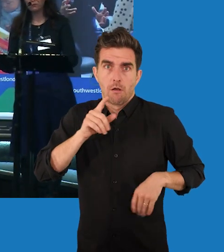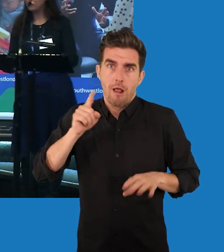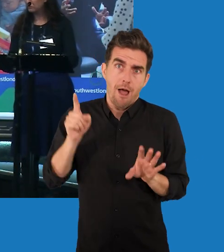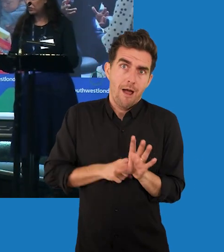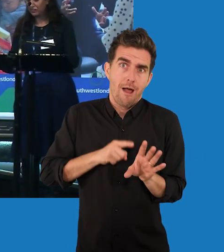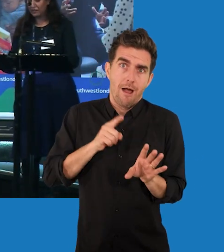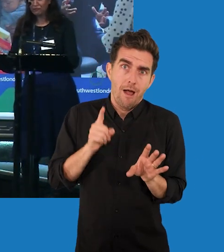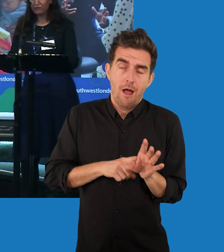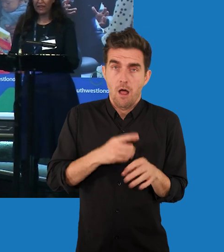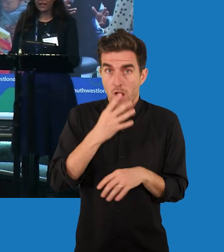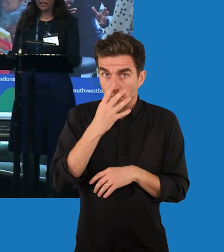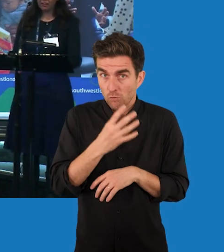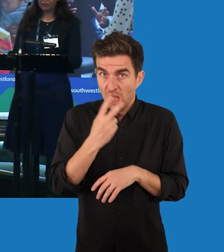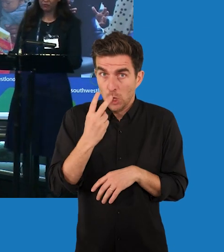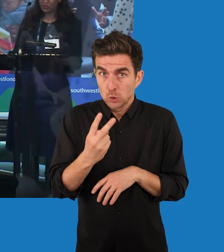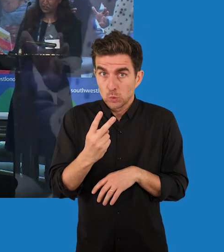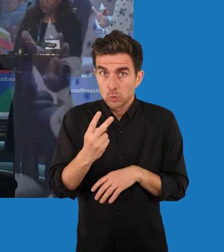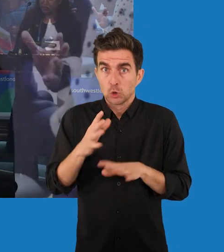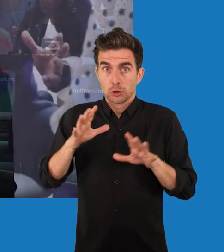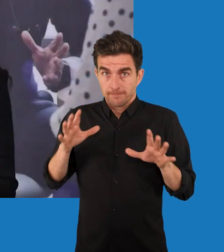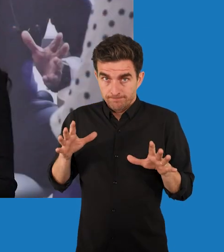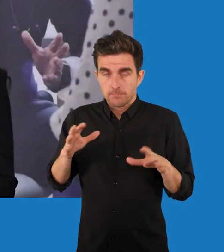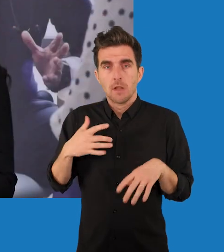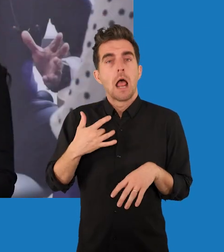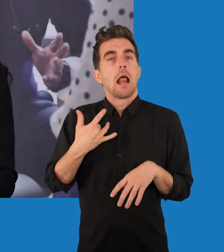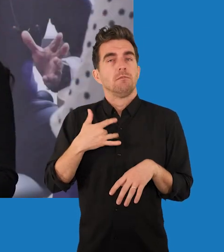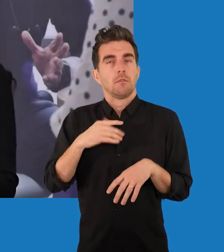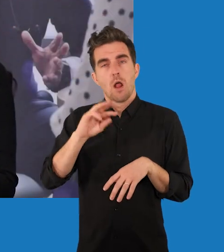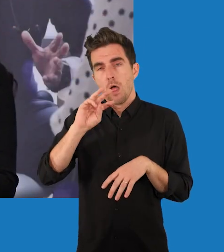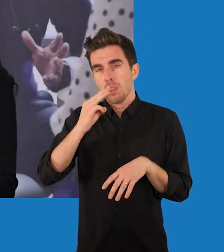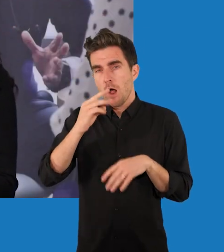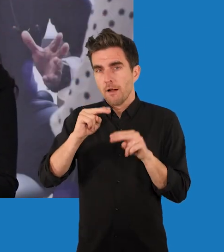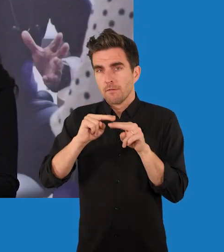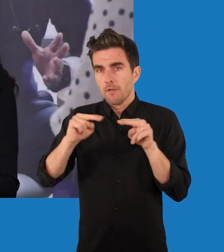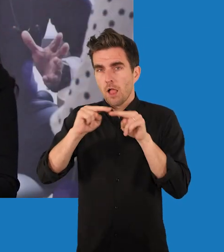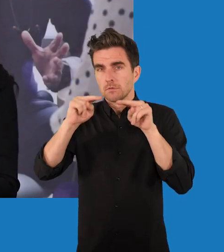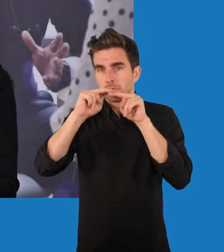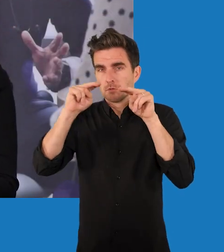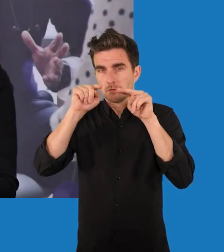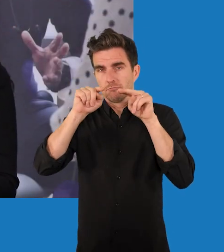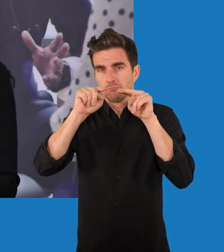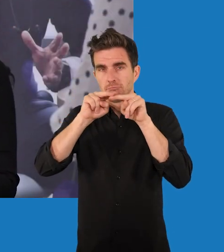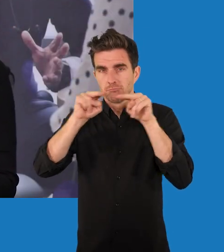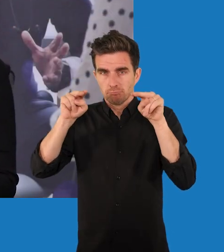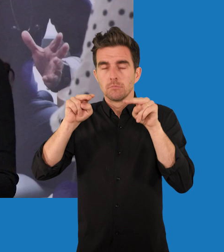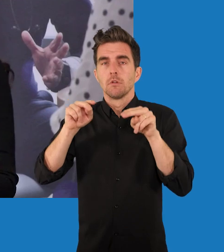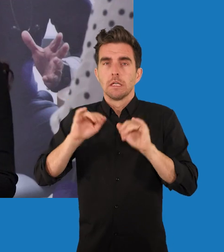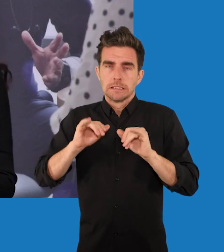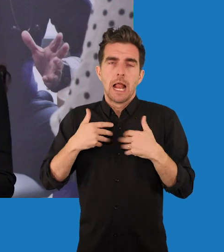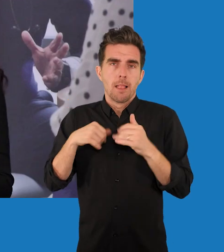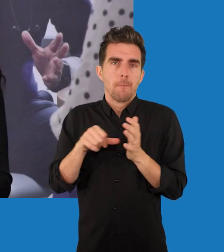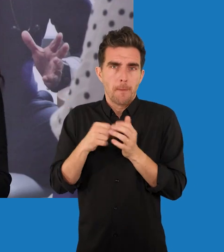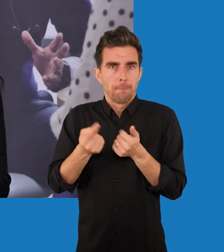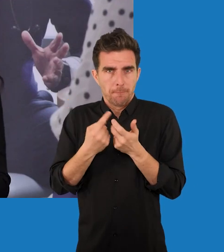this lady was much, much younger. 42-year-old lady, she was living in a third-floor flat, suffered from multiple